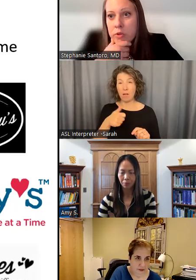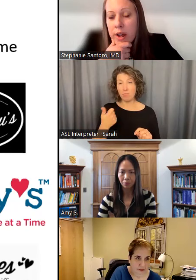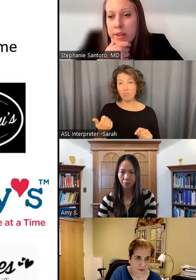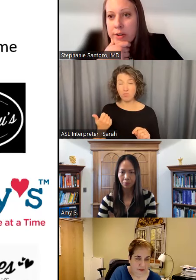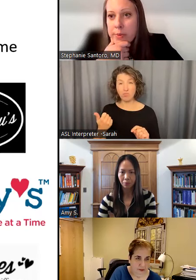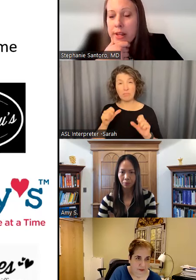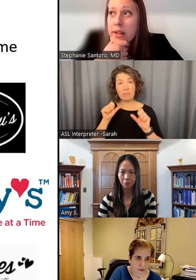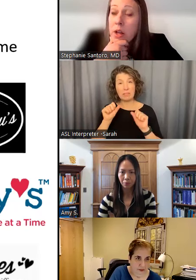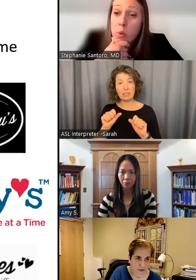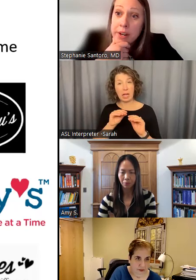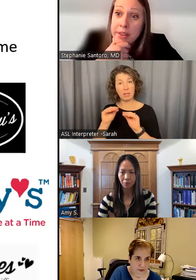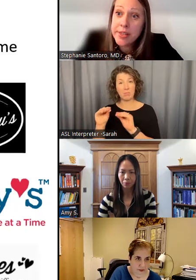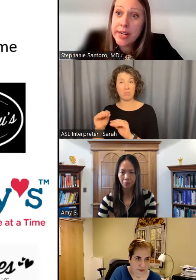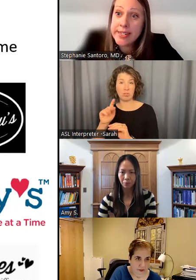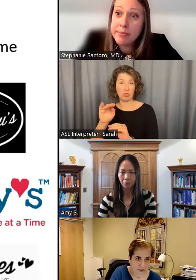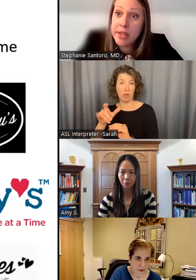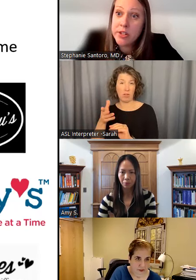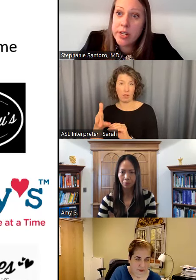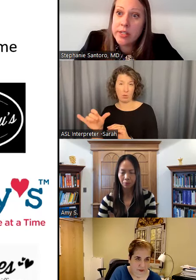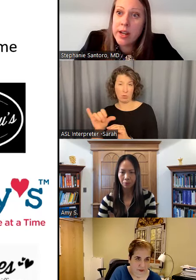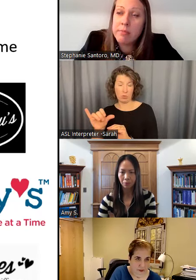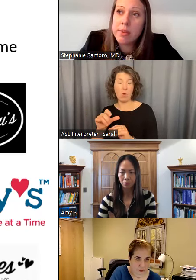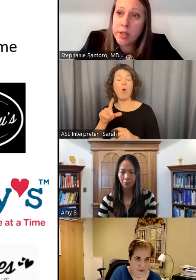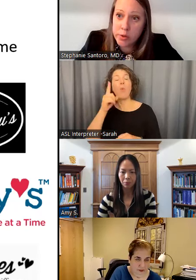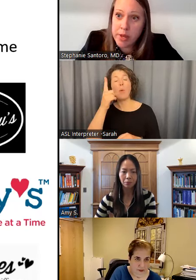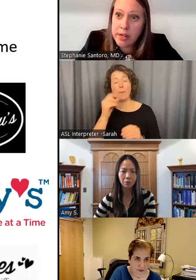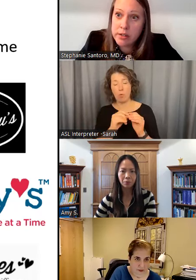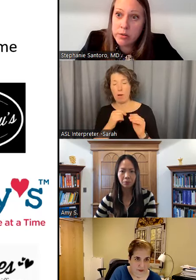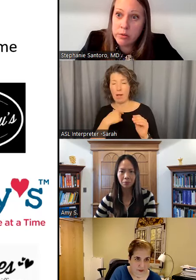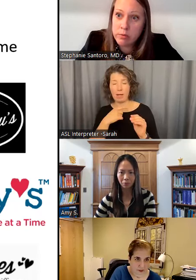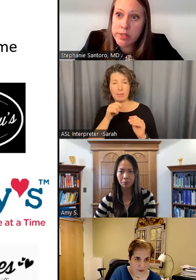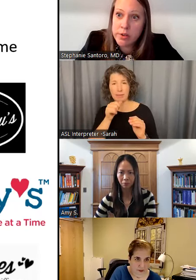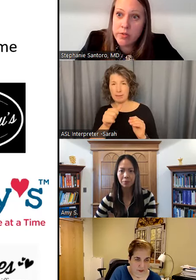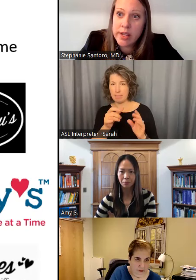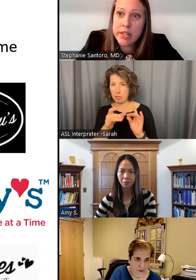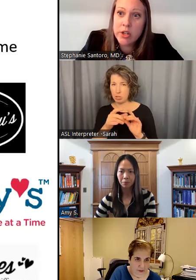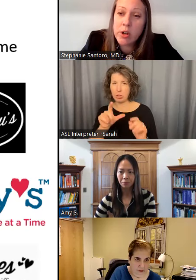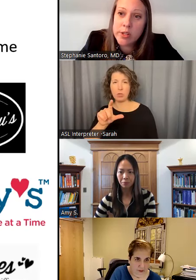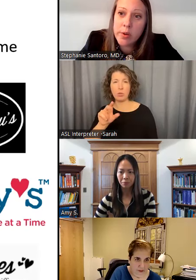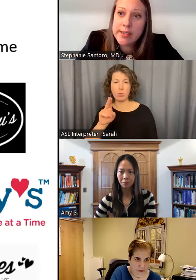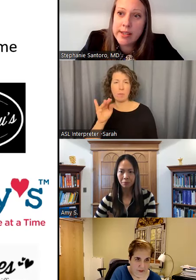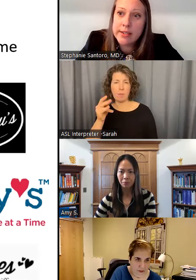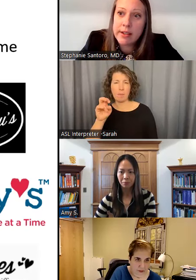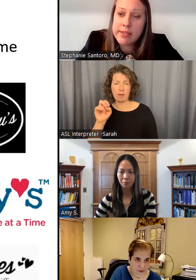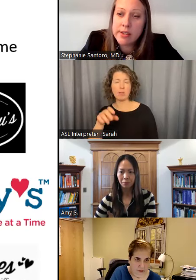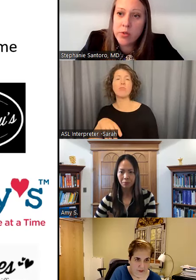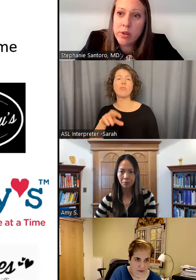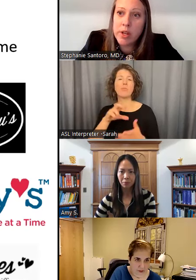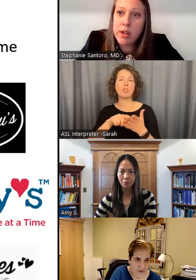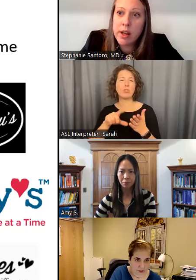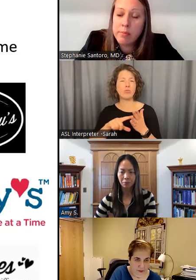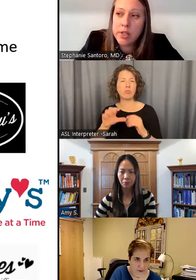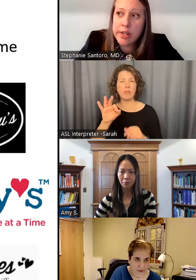put their trial there as well. One other that I didn't mention, the Lumine Research Foundation also has a Down